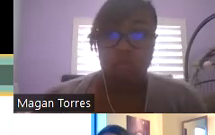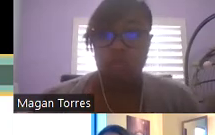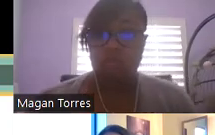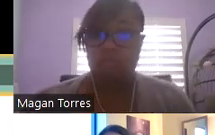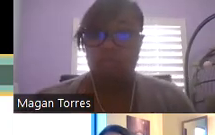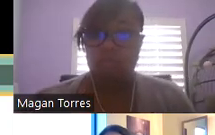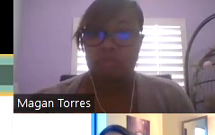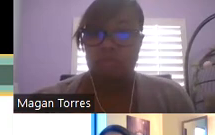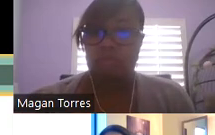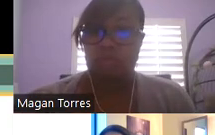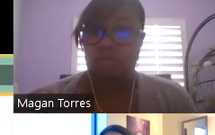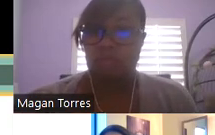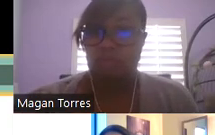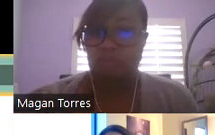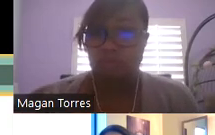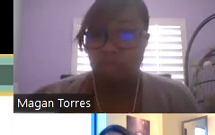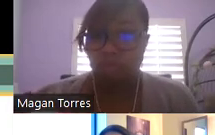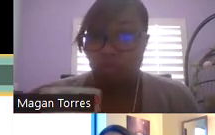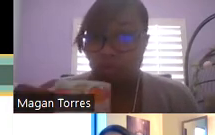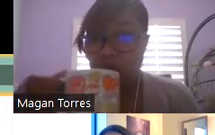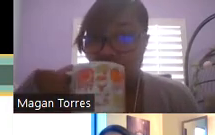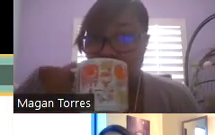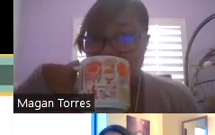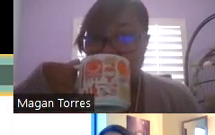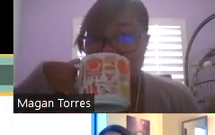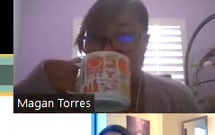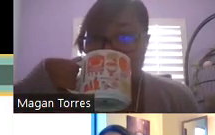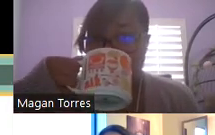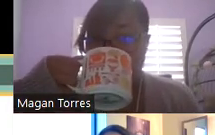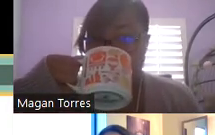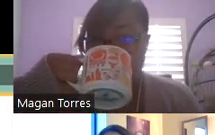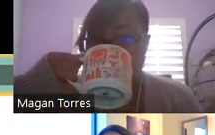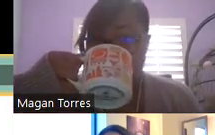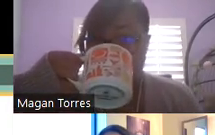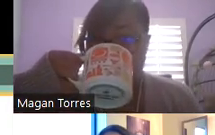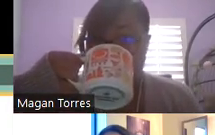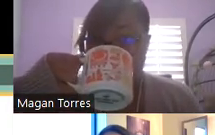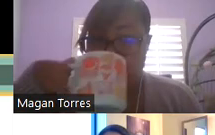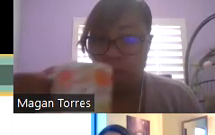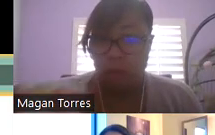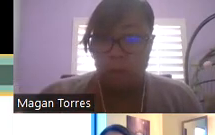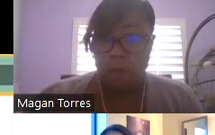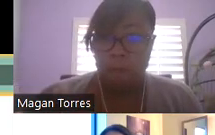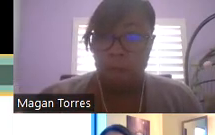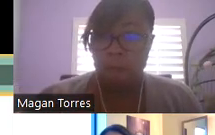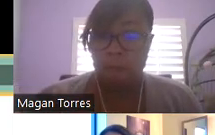Okay. Give you just a few more seconds here. Get those